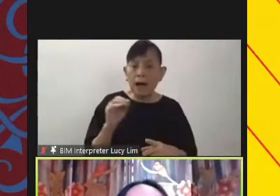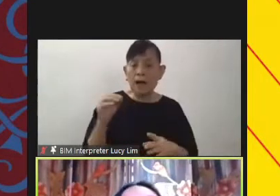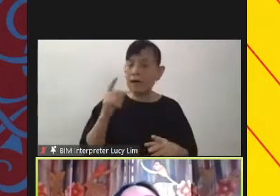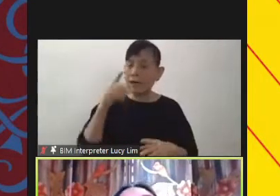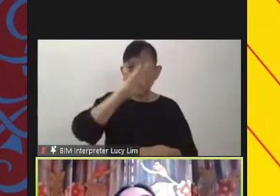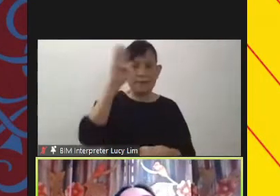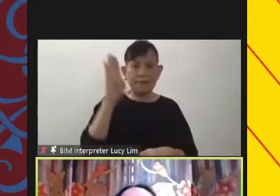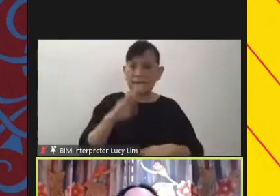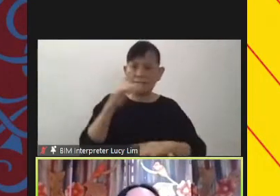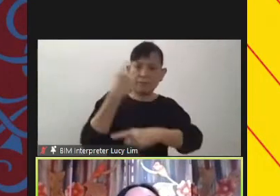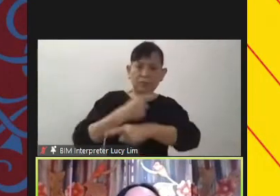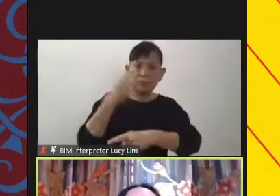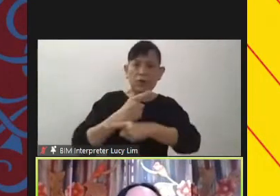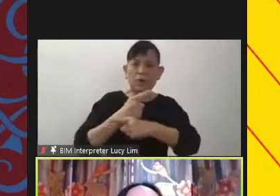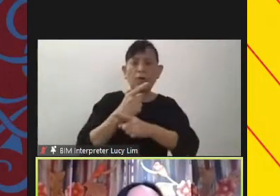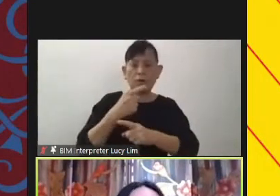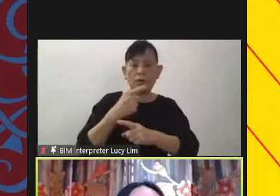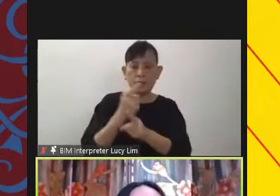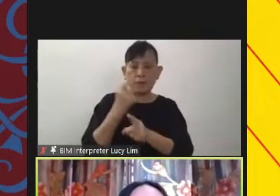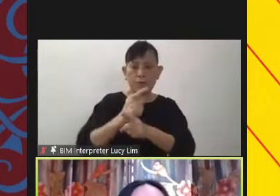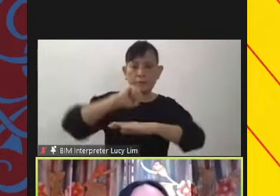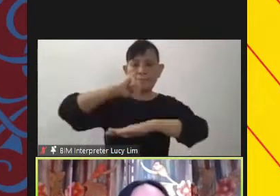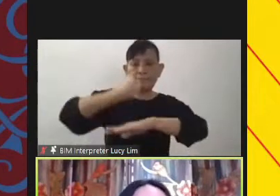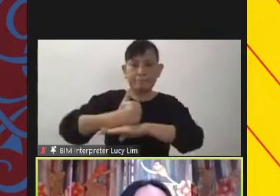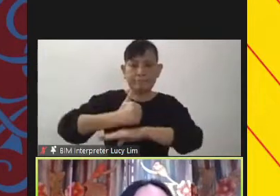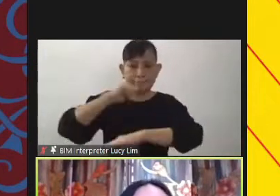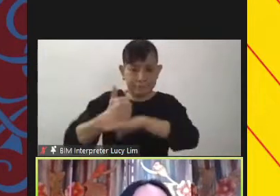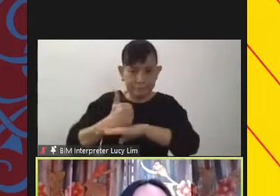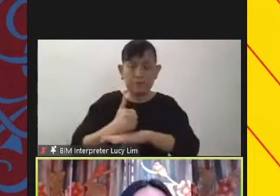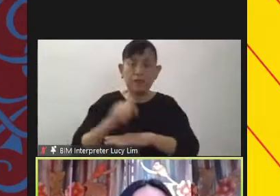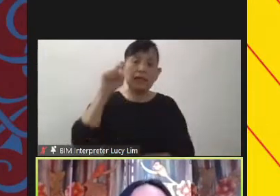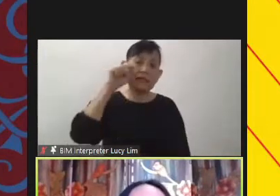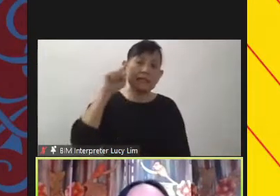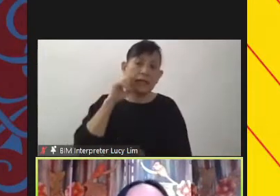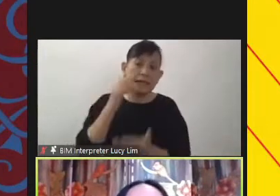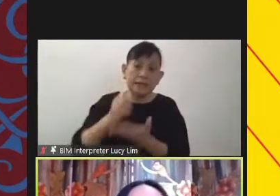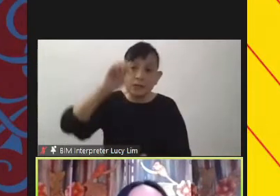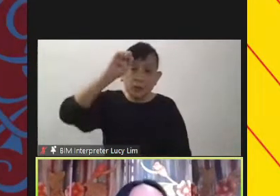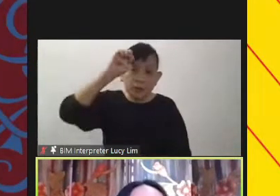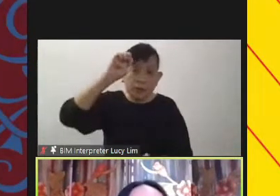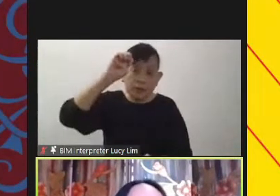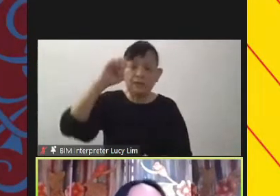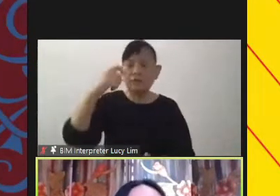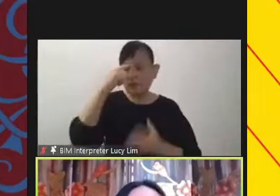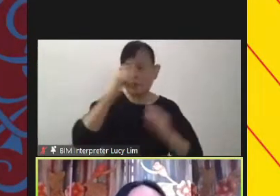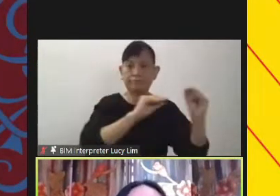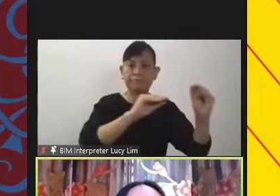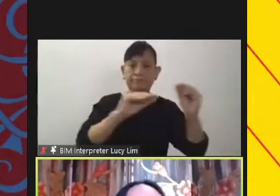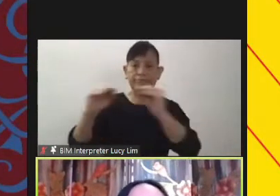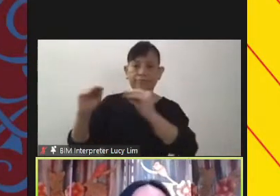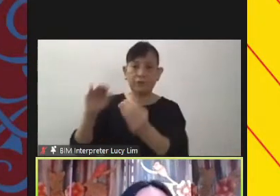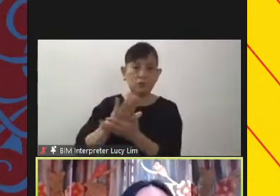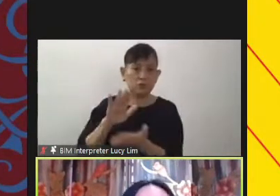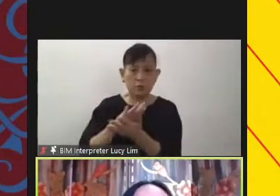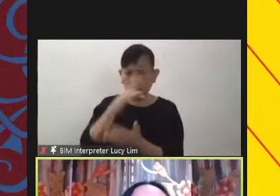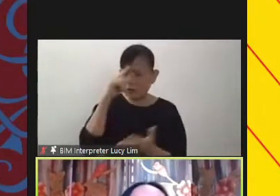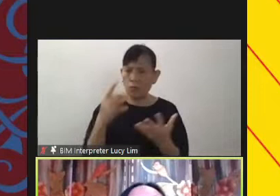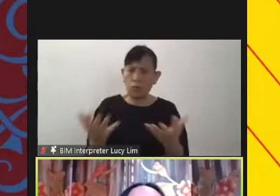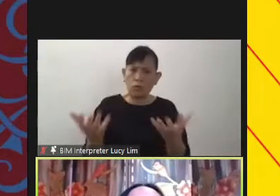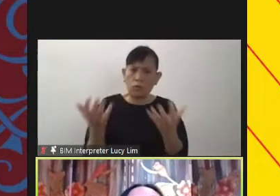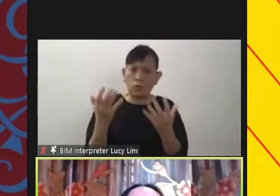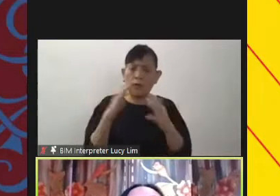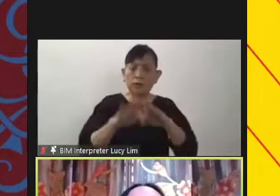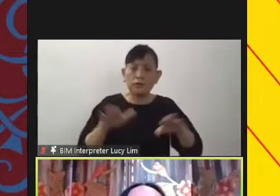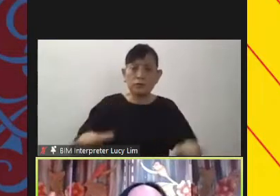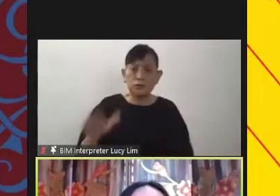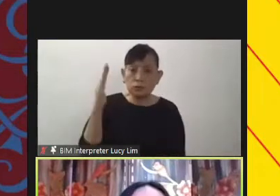by the government is sex, a proper comprehensive sex education in schools, because we need our children to understand this concept. And for